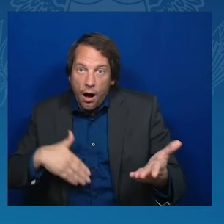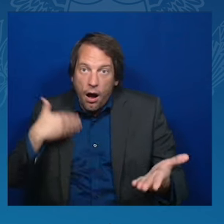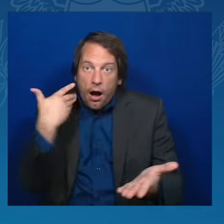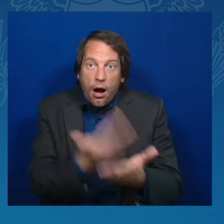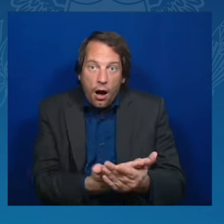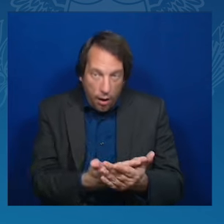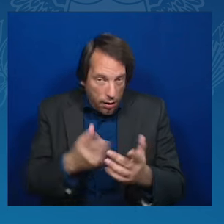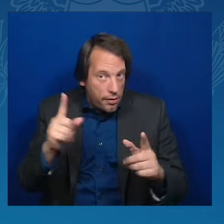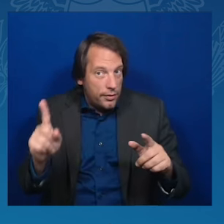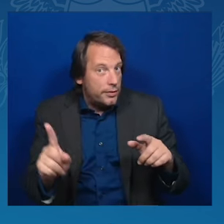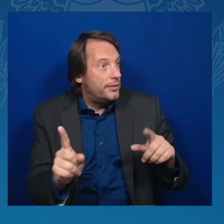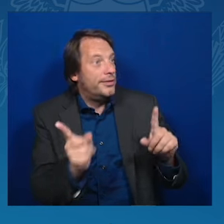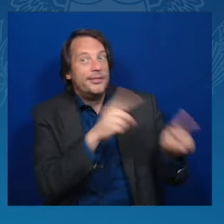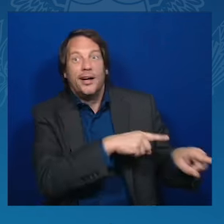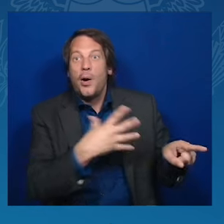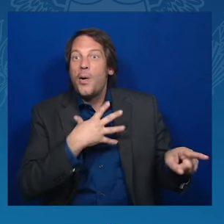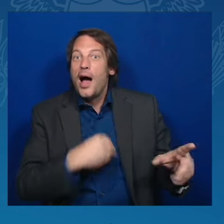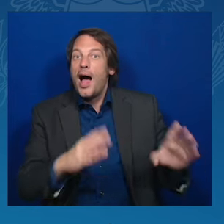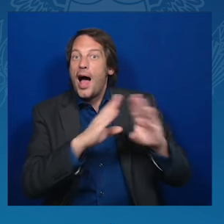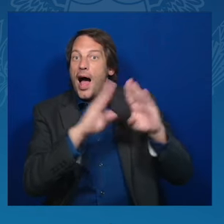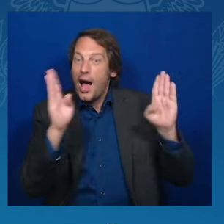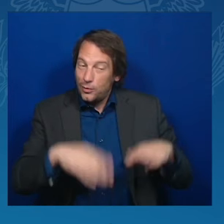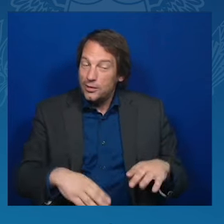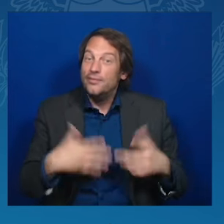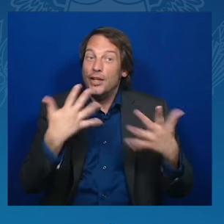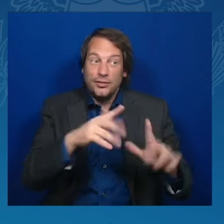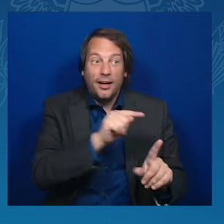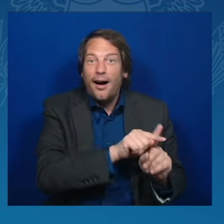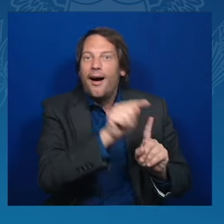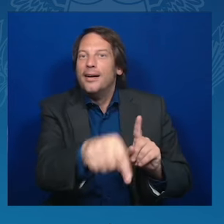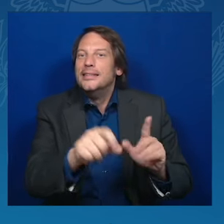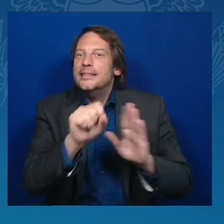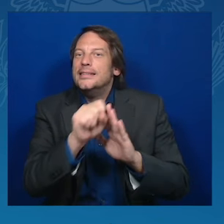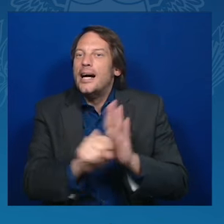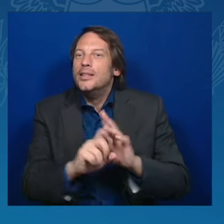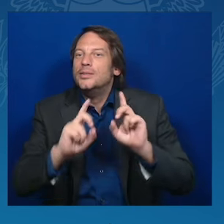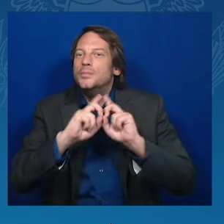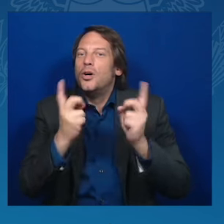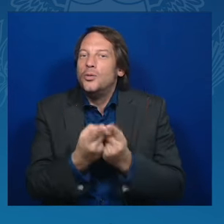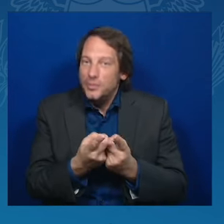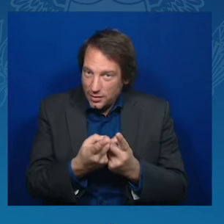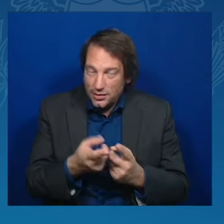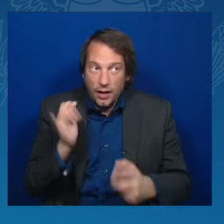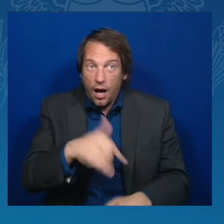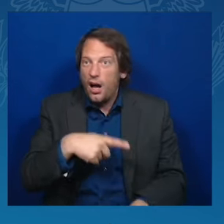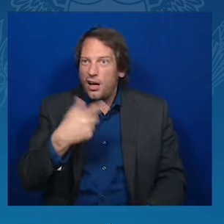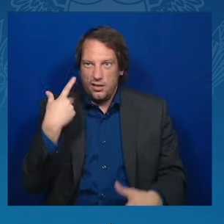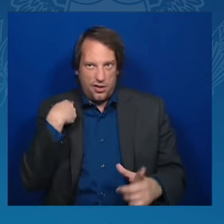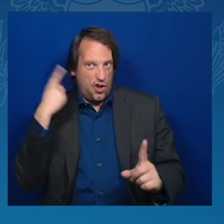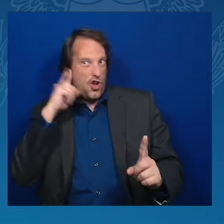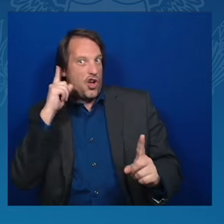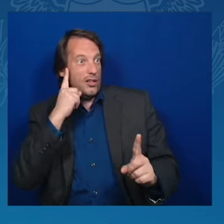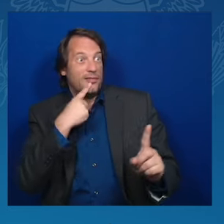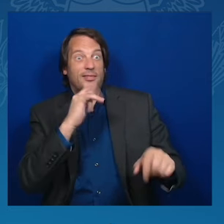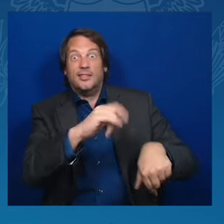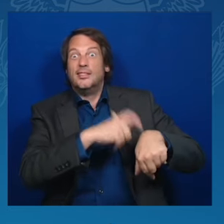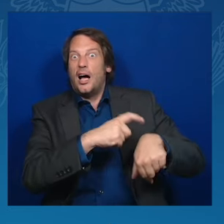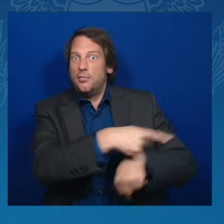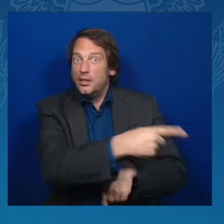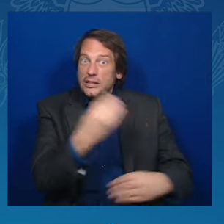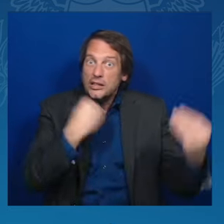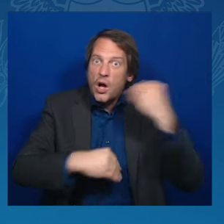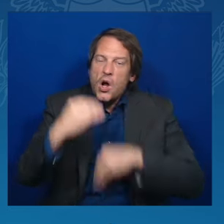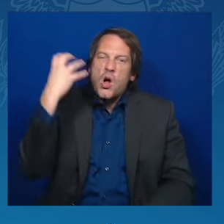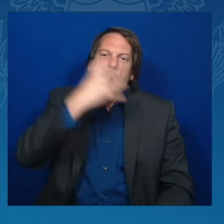House, then the State Department, for what I'm told was a boisterous dinner fueled by champagne, music,